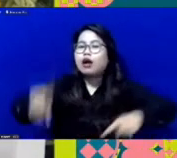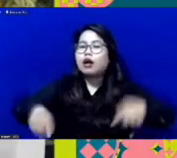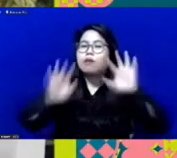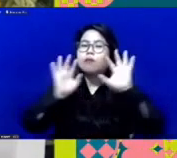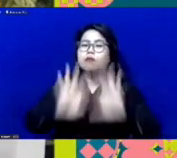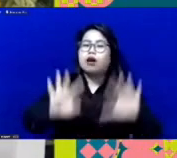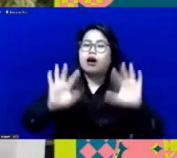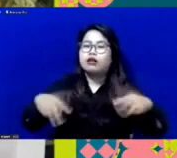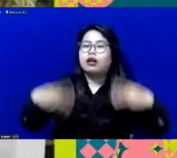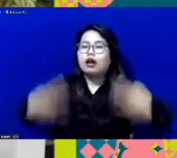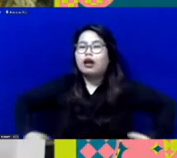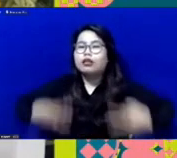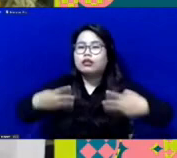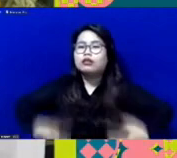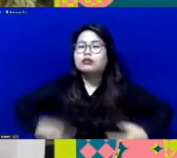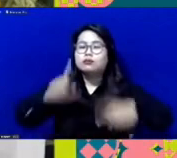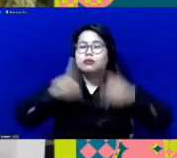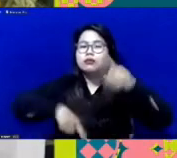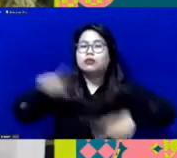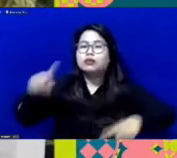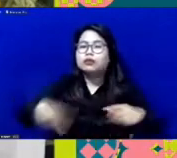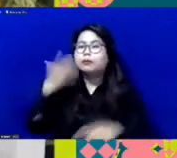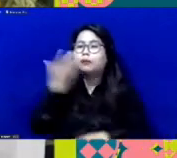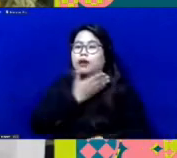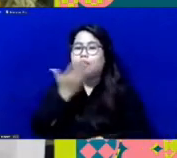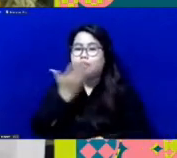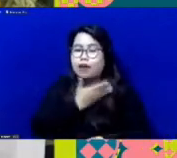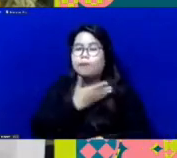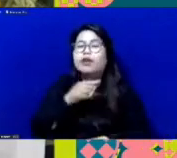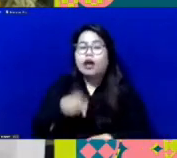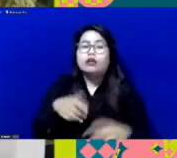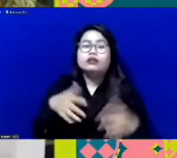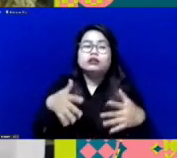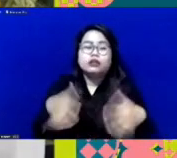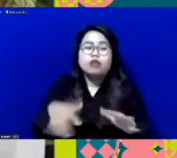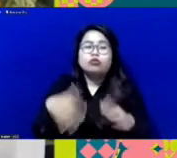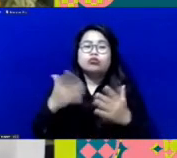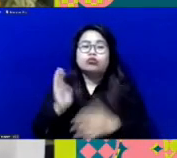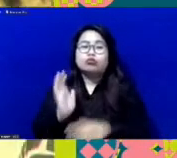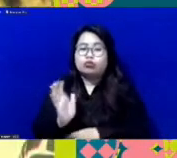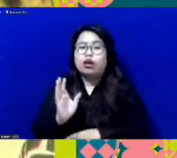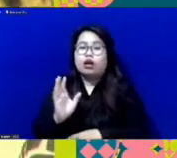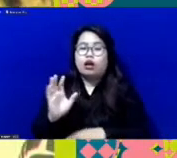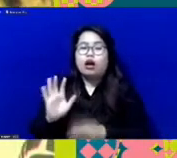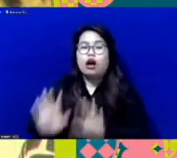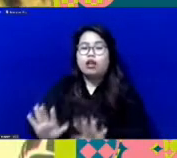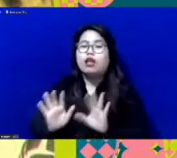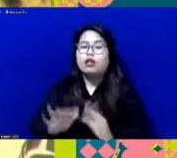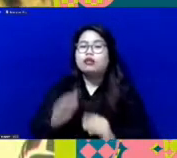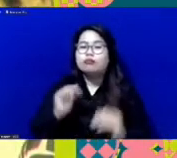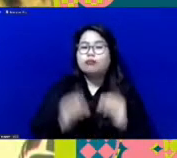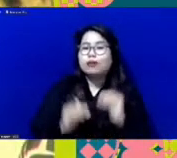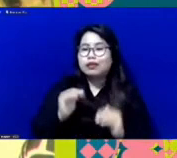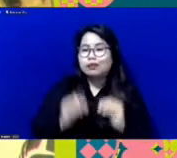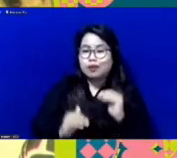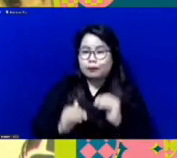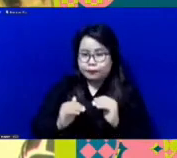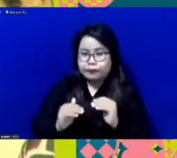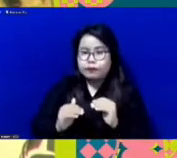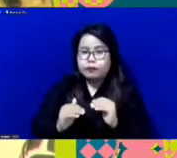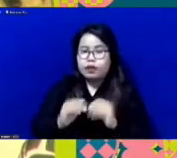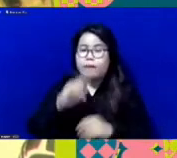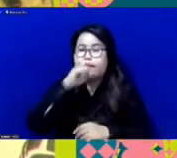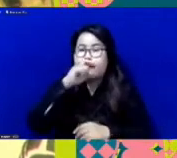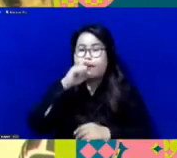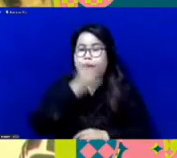that's why, after careful consideration at the time, President Sukarno, as our forefather, actually described Pancasila as